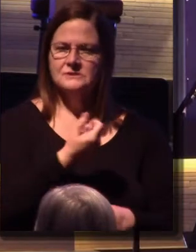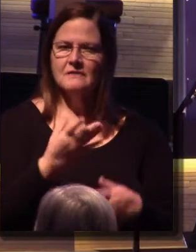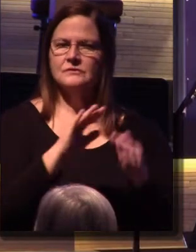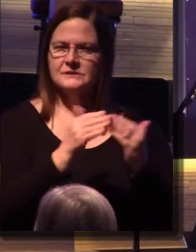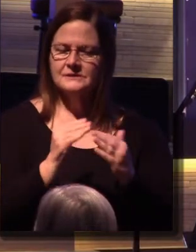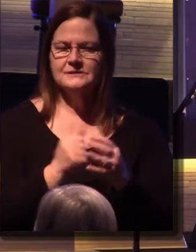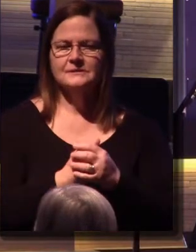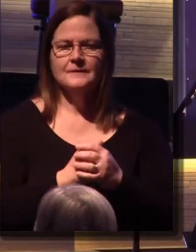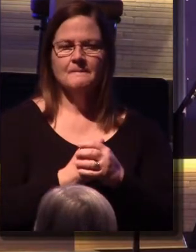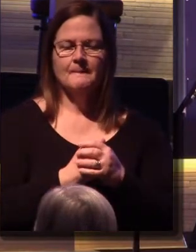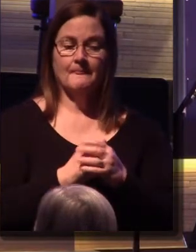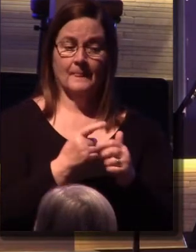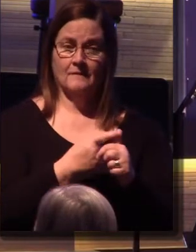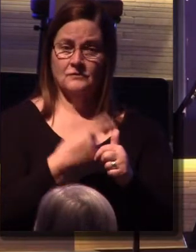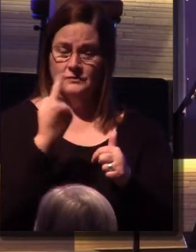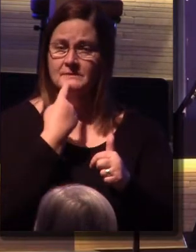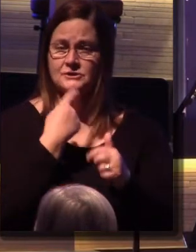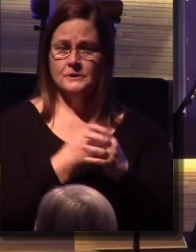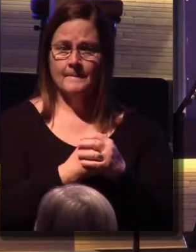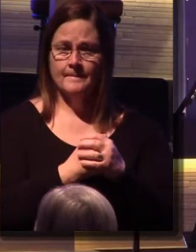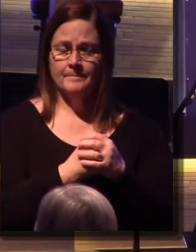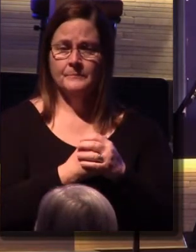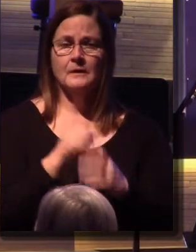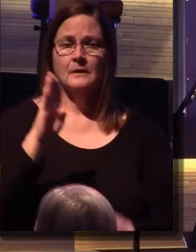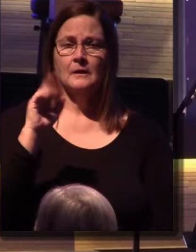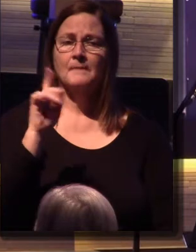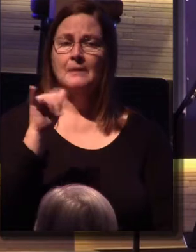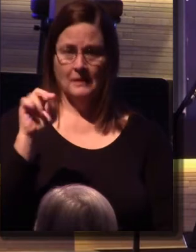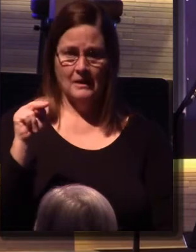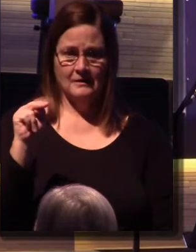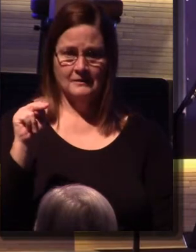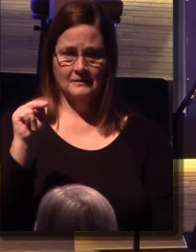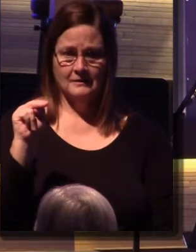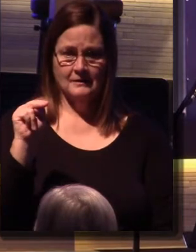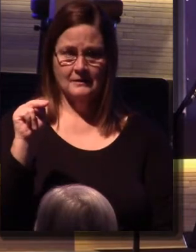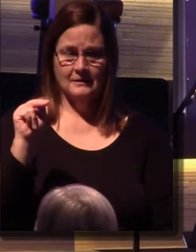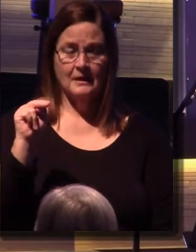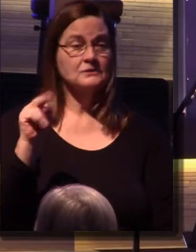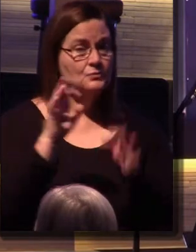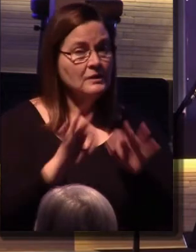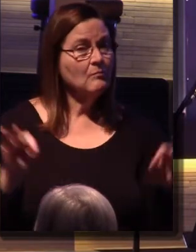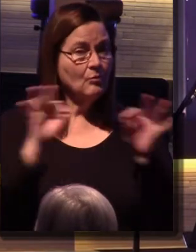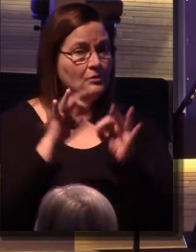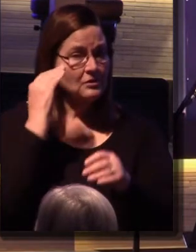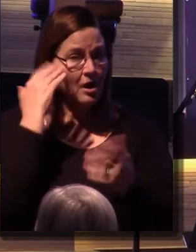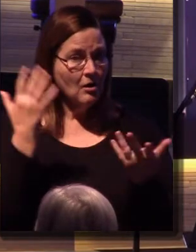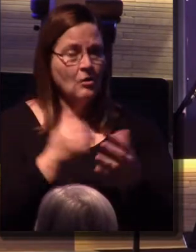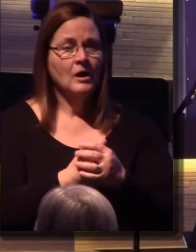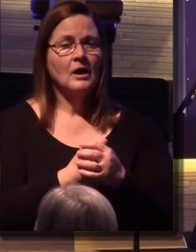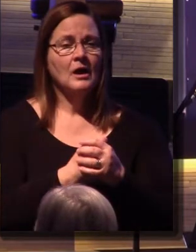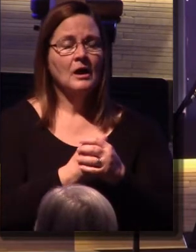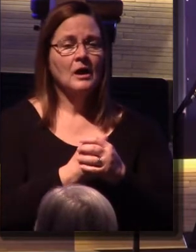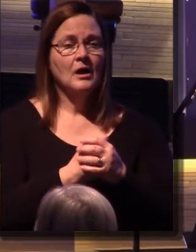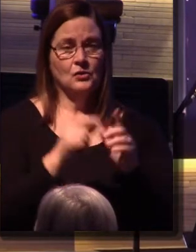mentions several cities there. But the first one that is mentioned is Babylon. And what's really important to know